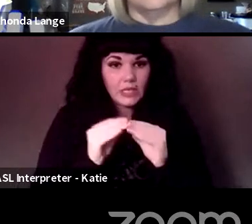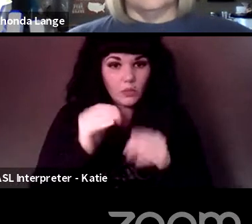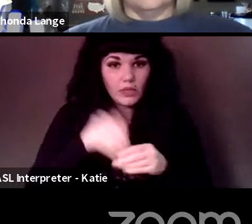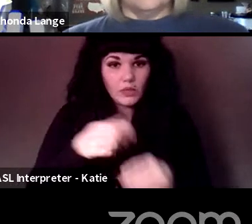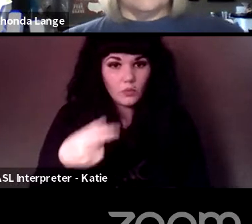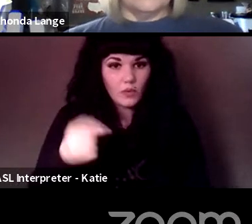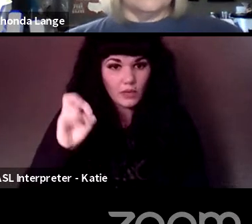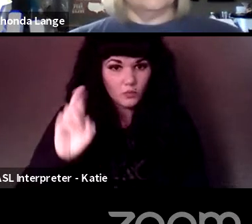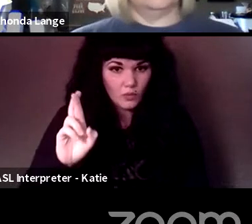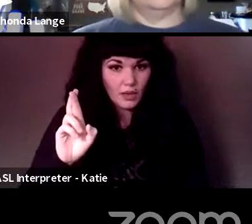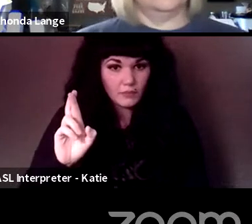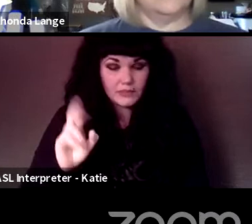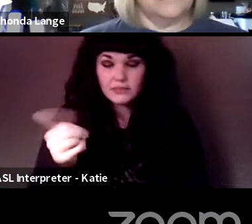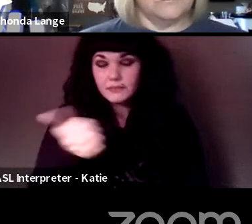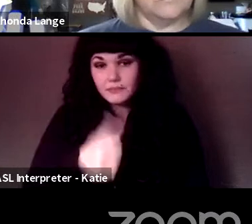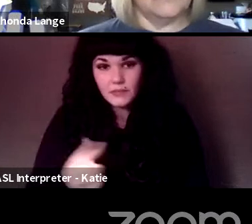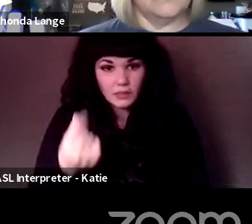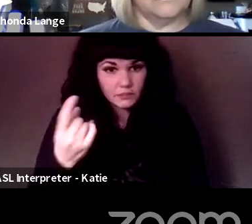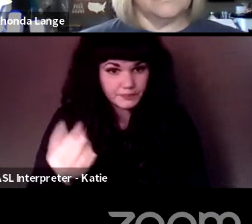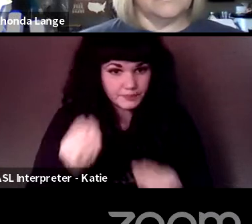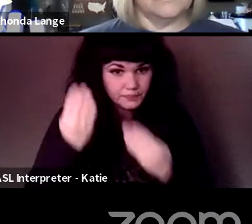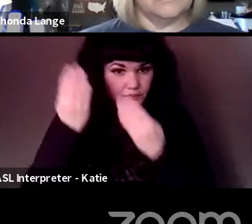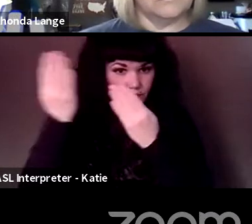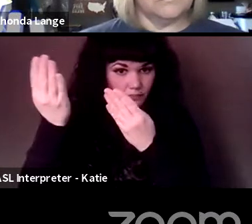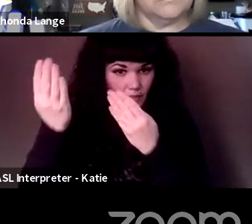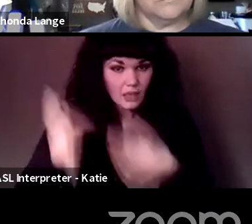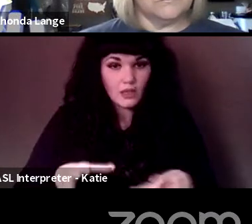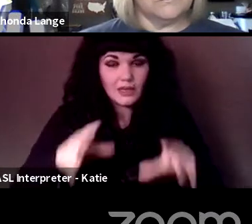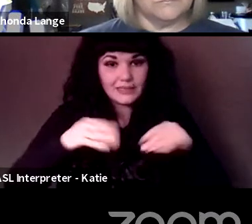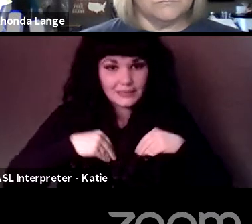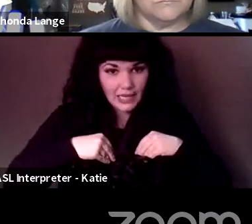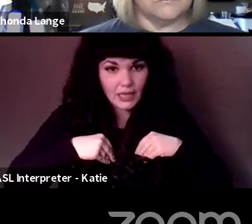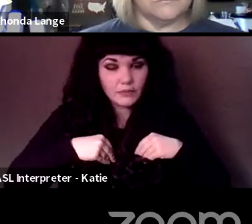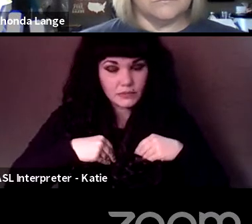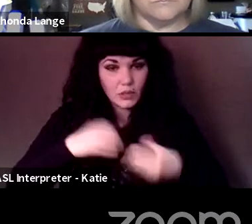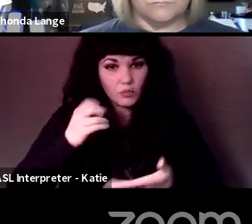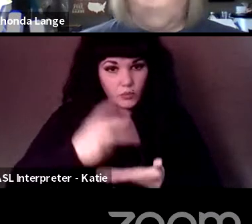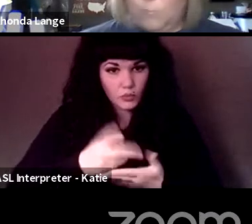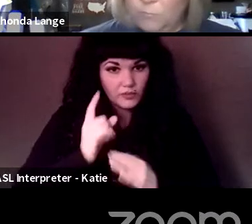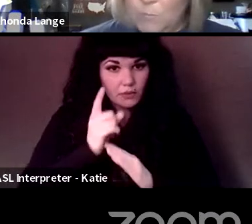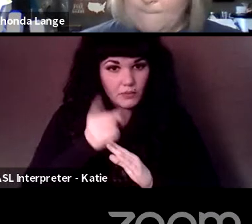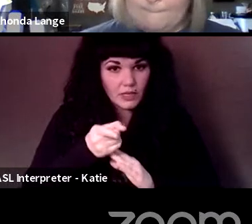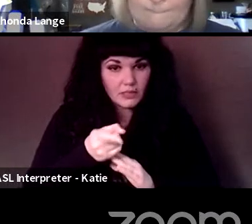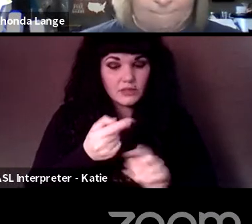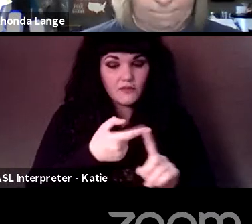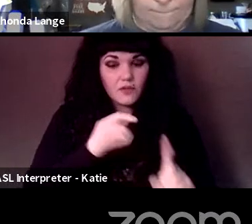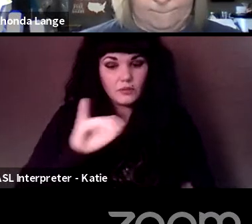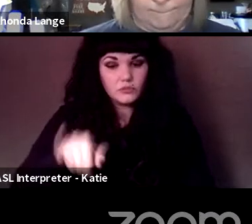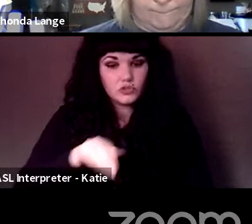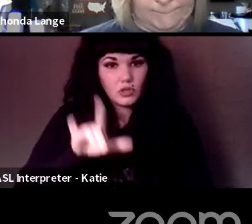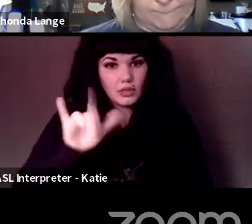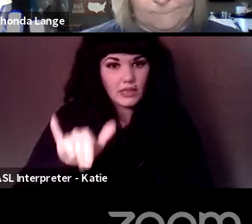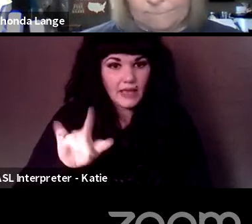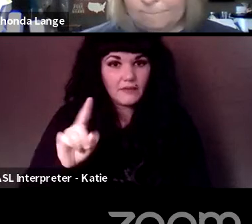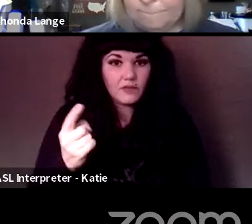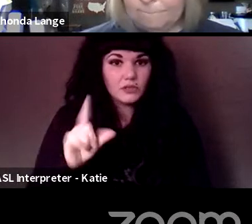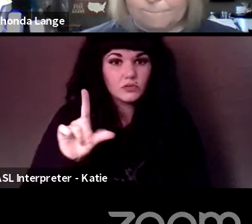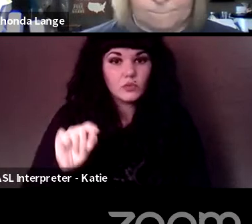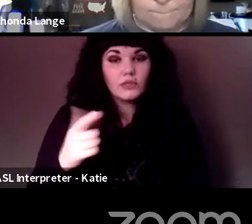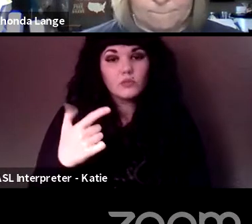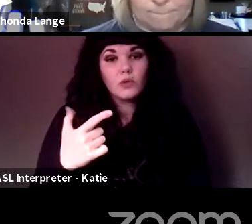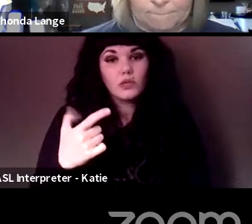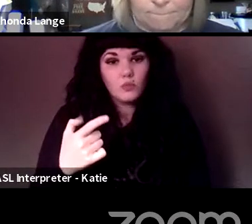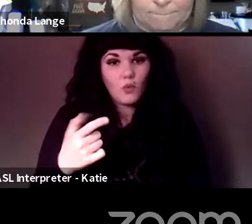adopt or motion to approve the minutes from July 1st, 2021, public hearing in Grand Rapids, which are